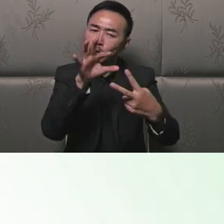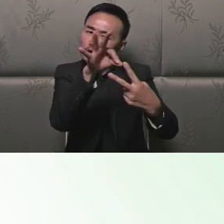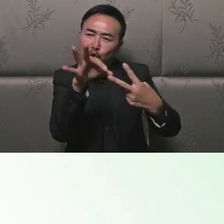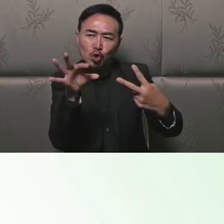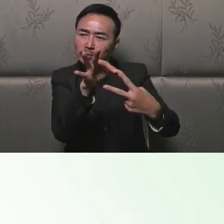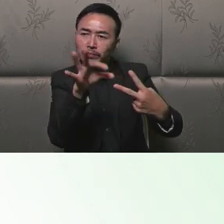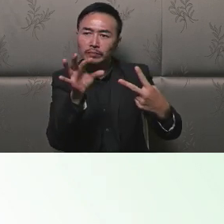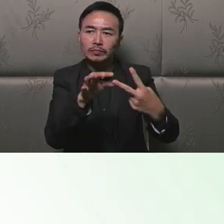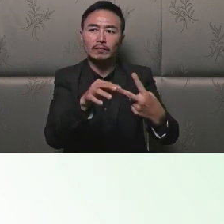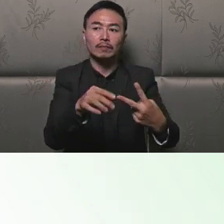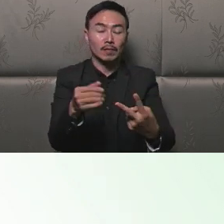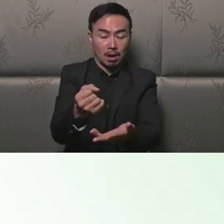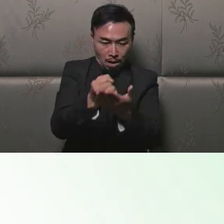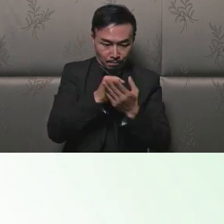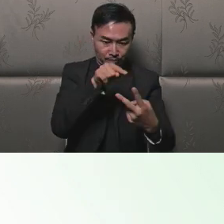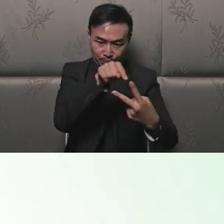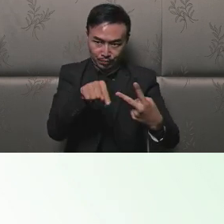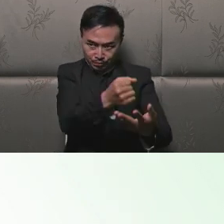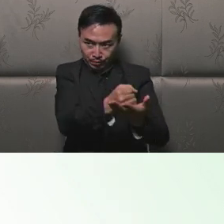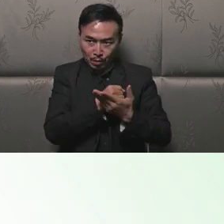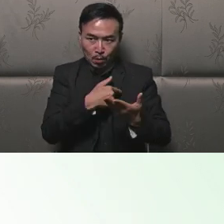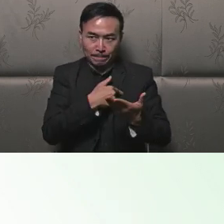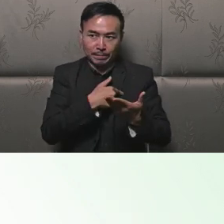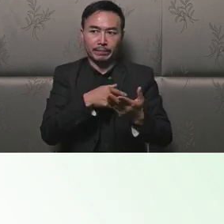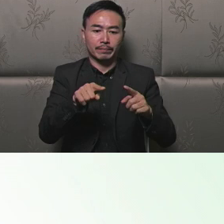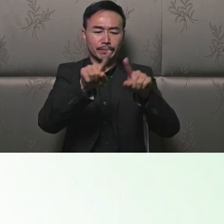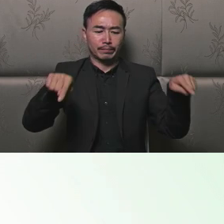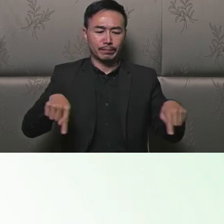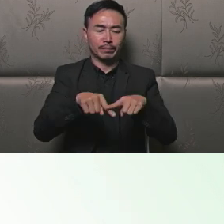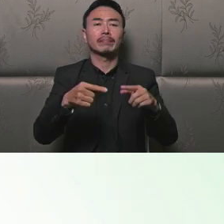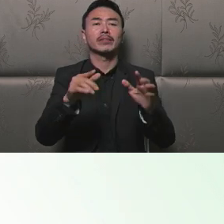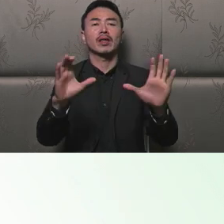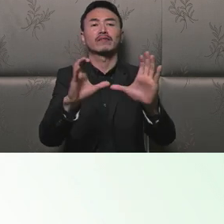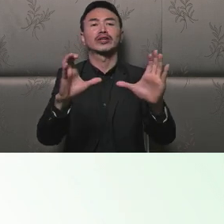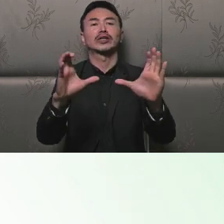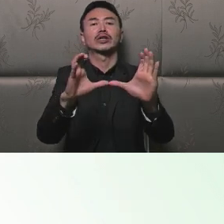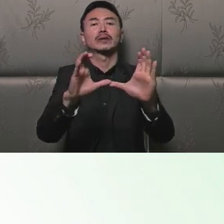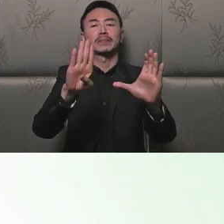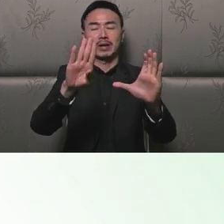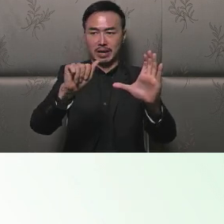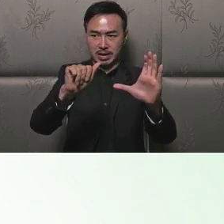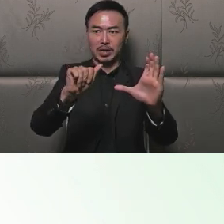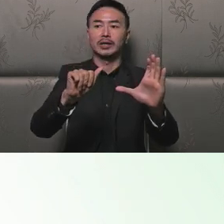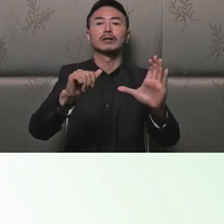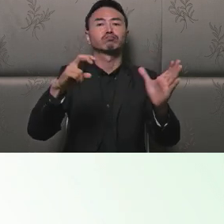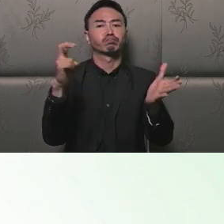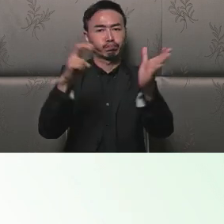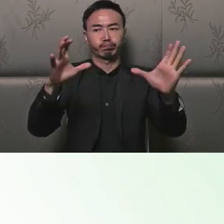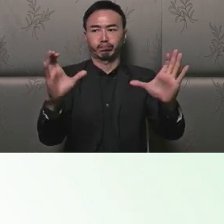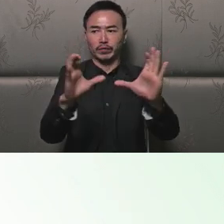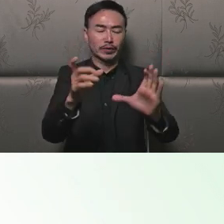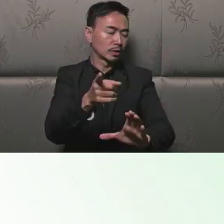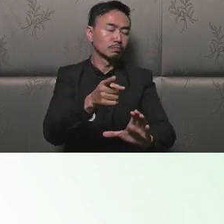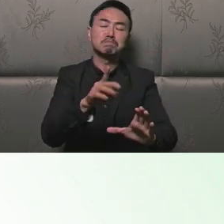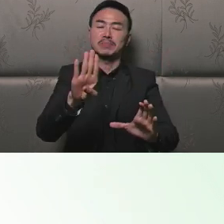is recognized socially. It is against the law to discriminate against the degrees